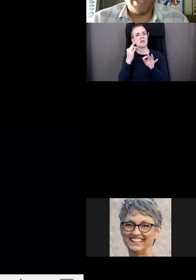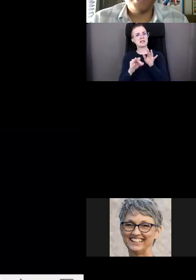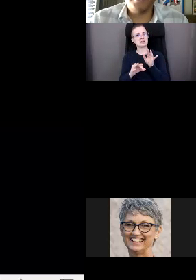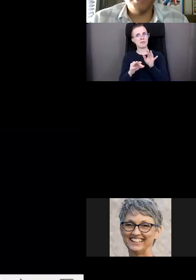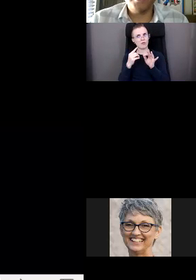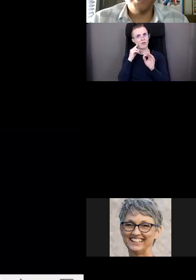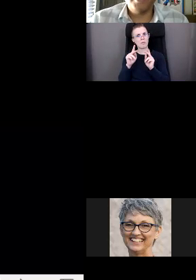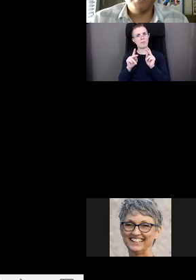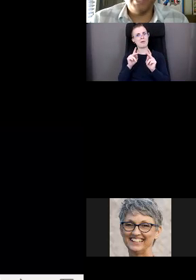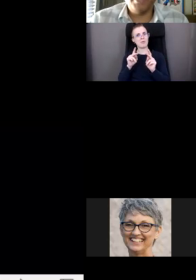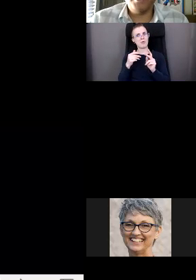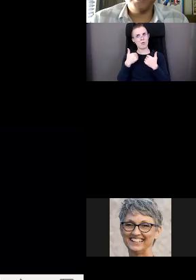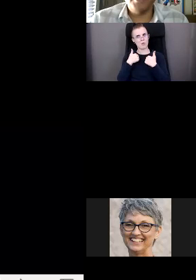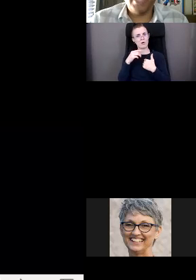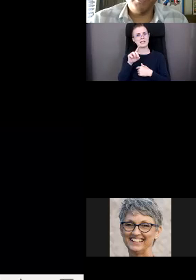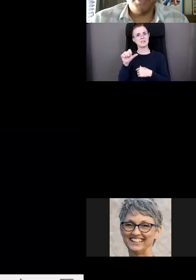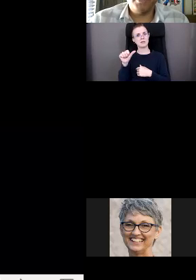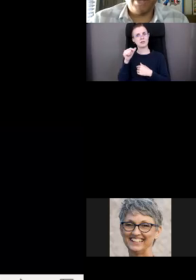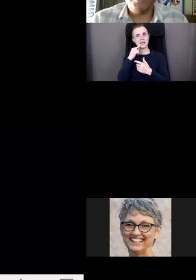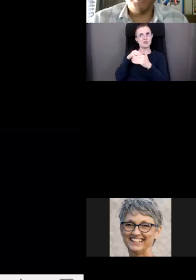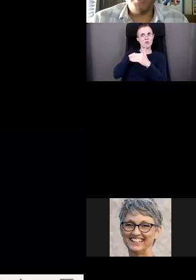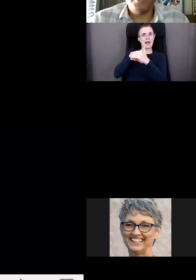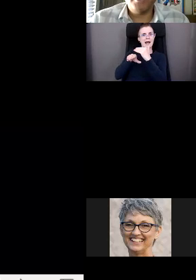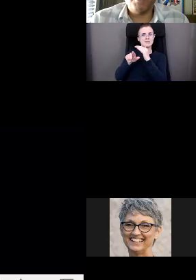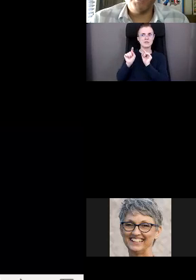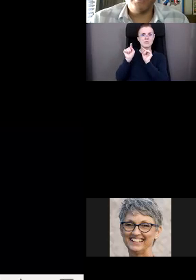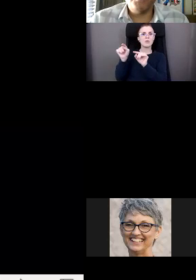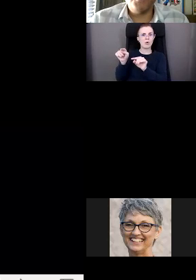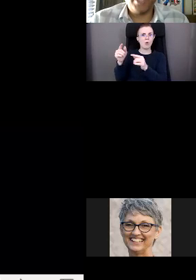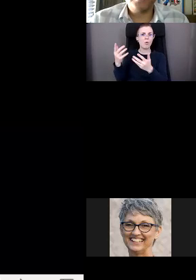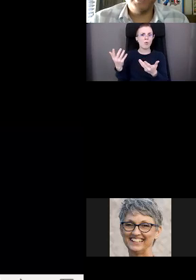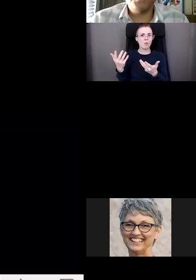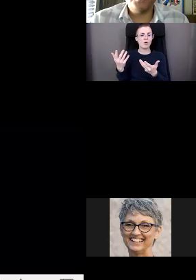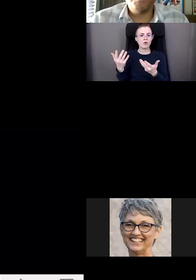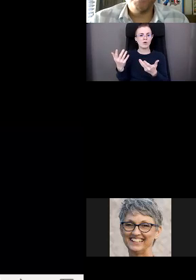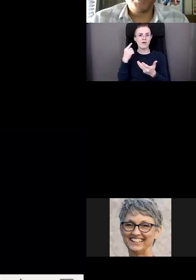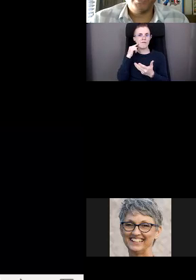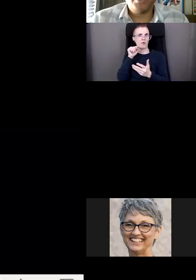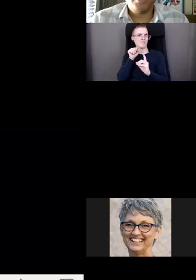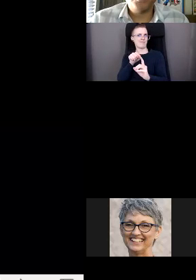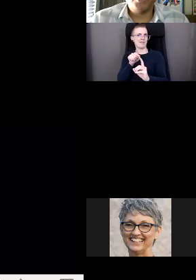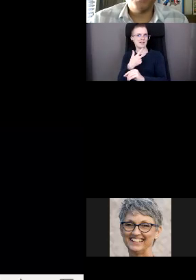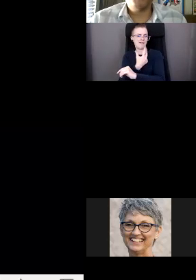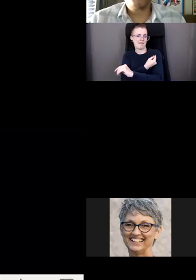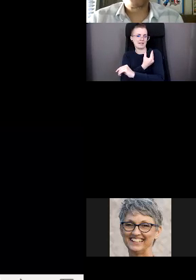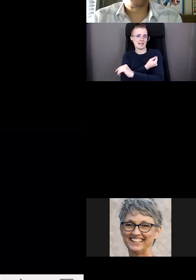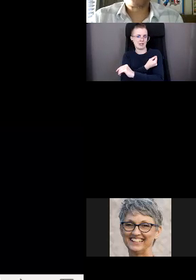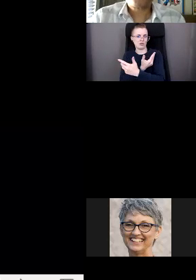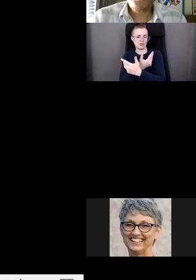always access things, and that obviously that would include this vaccination.